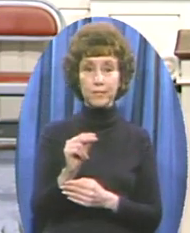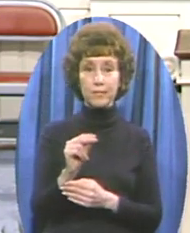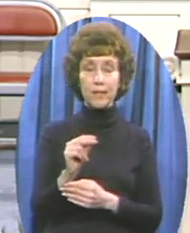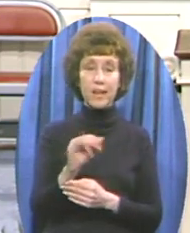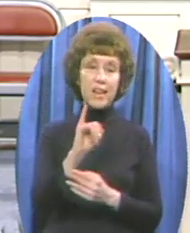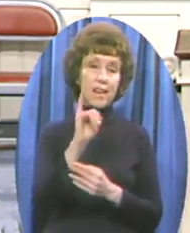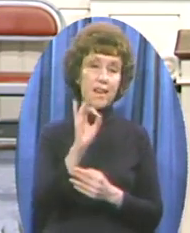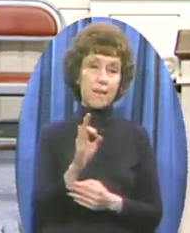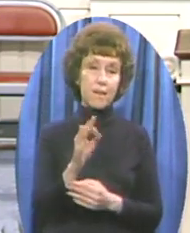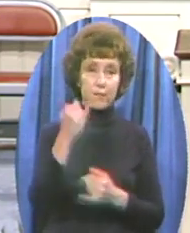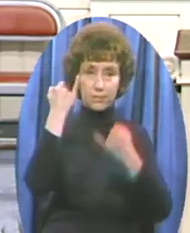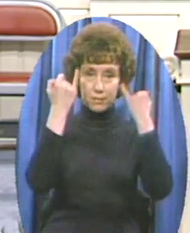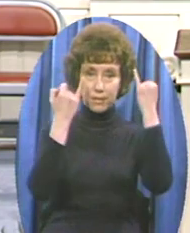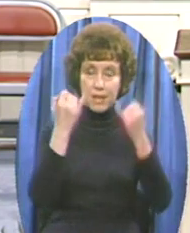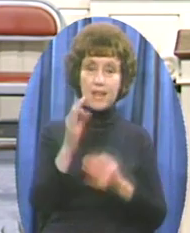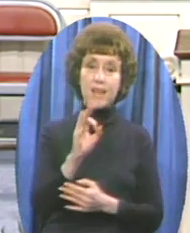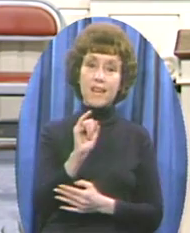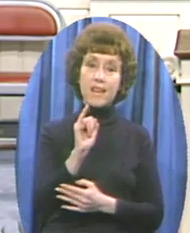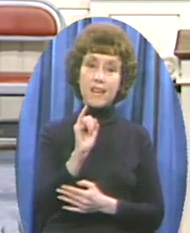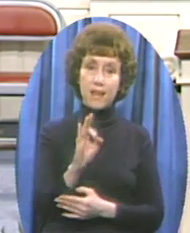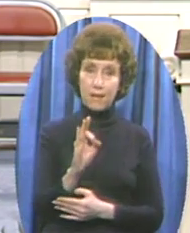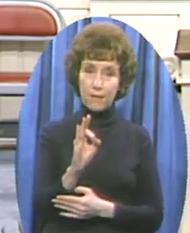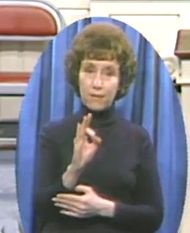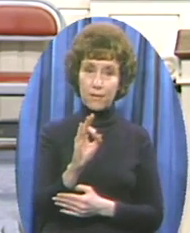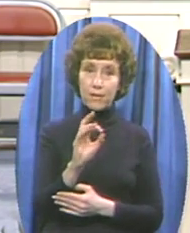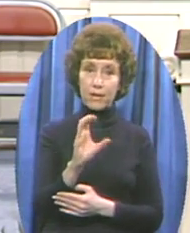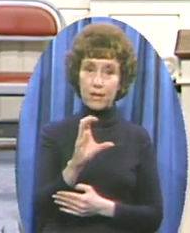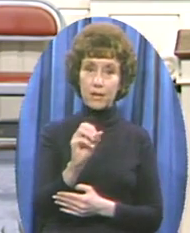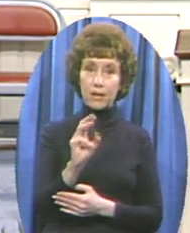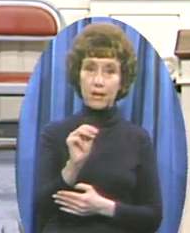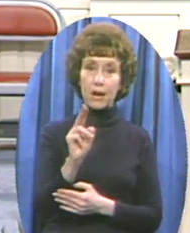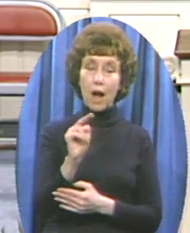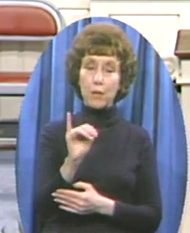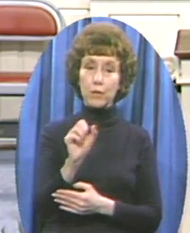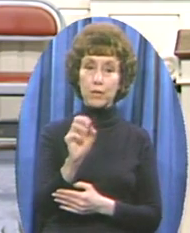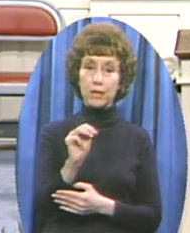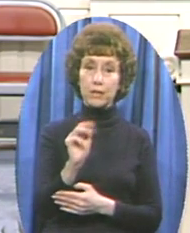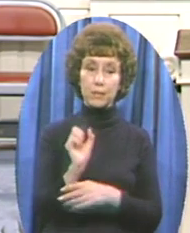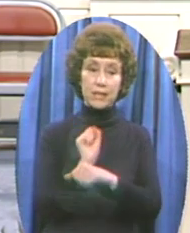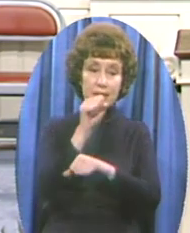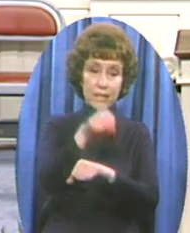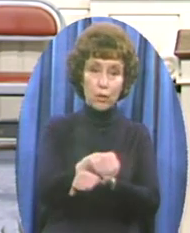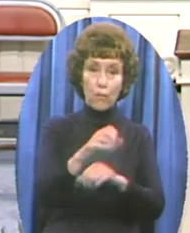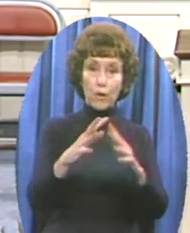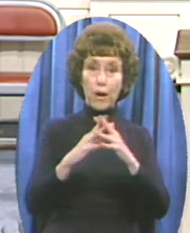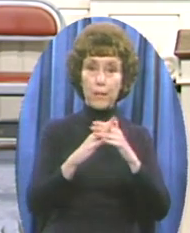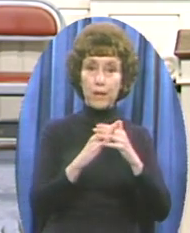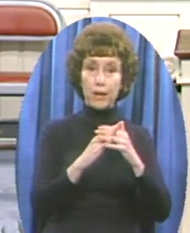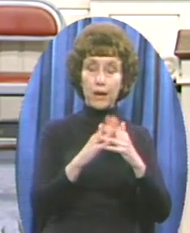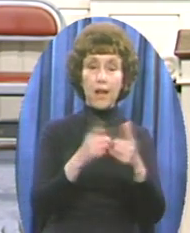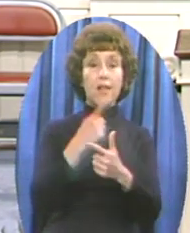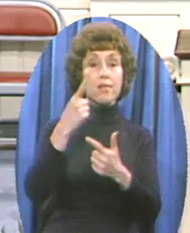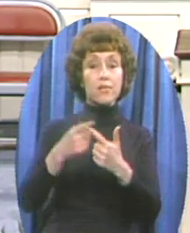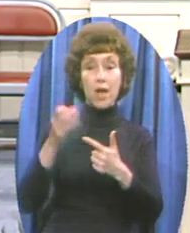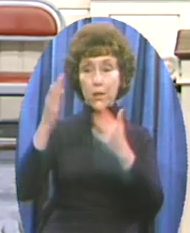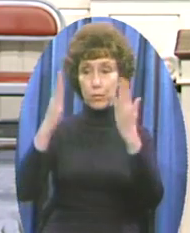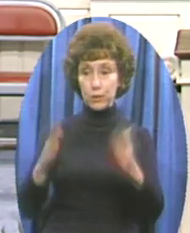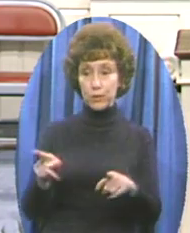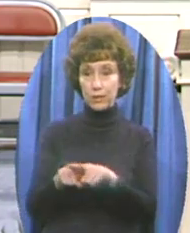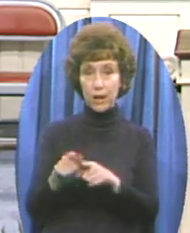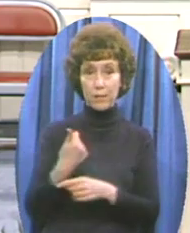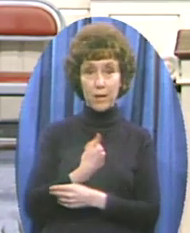if the hammer and the sickle ever goes up over the stars and stripes, the preachers like myself will be the first to